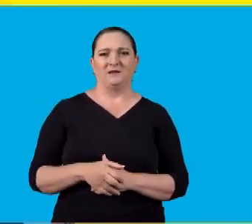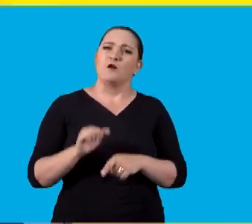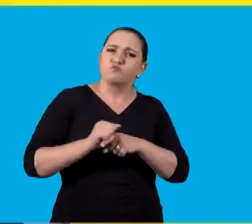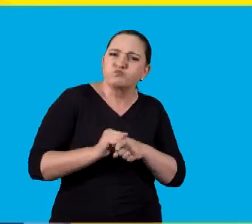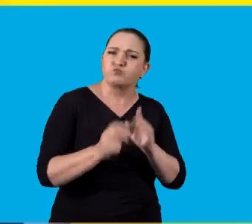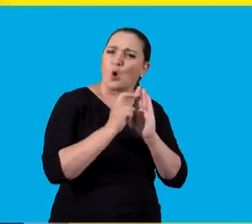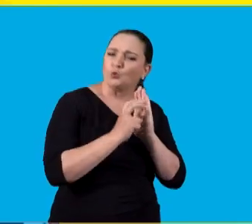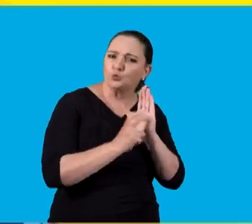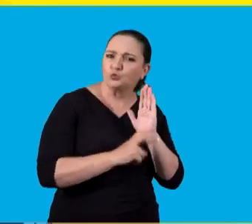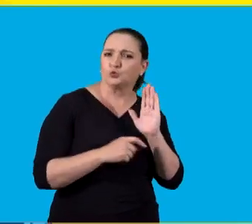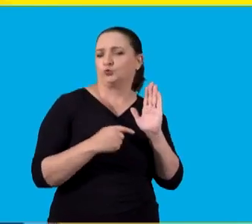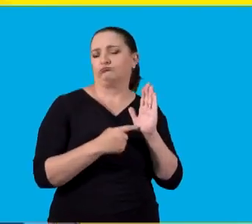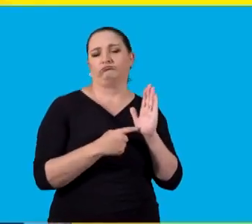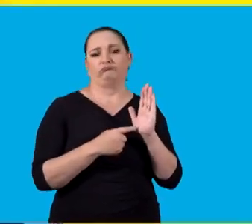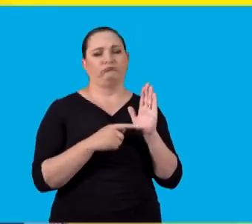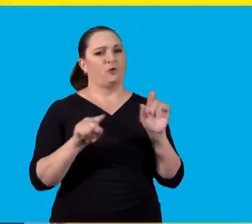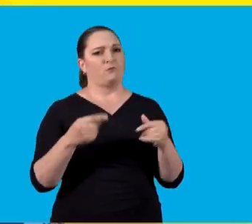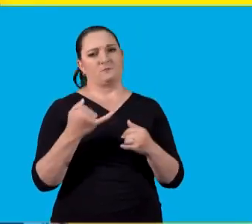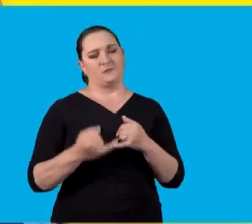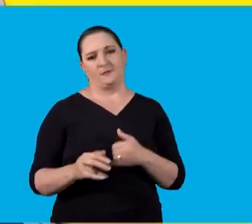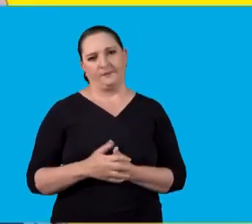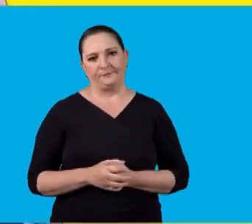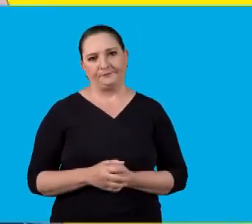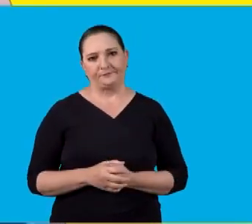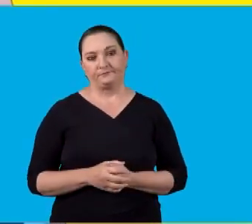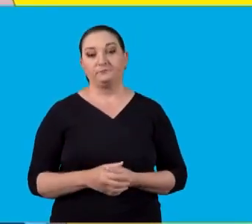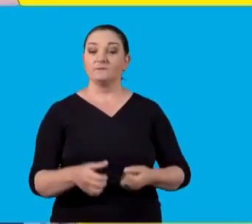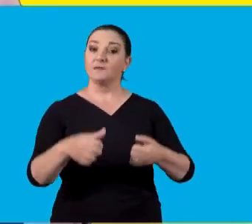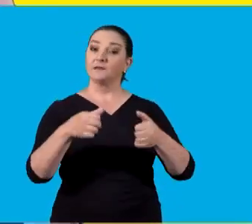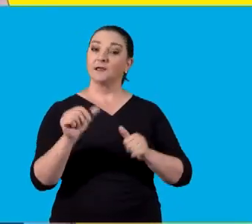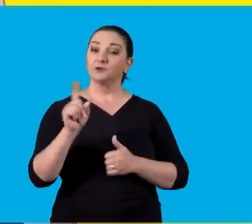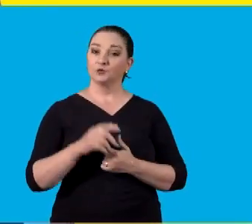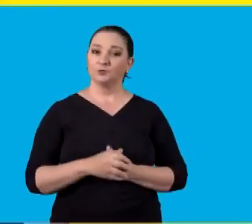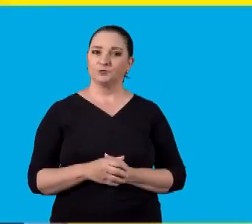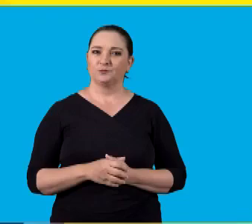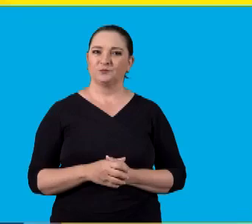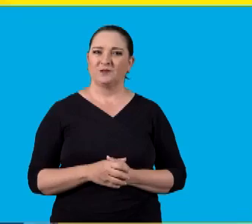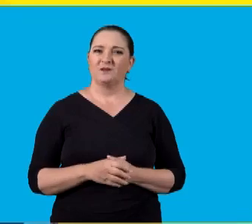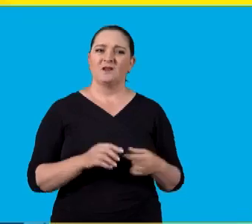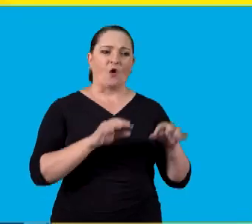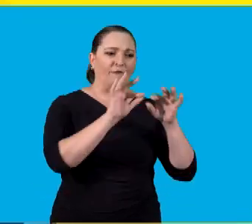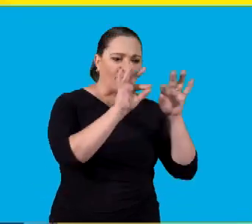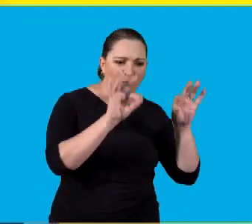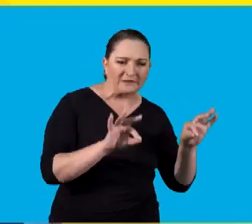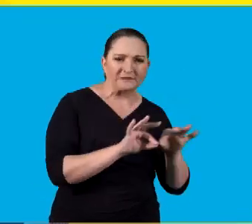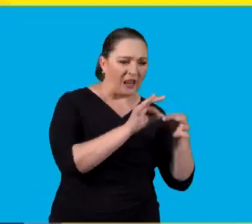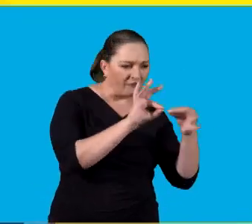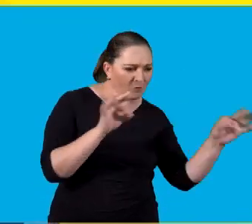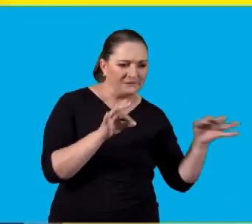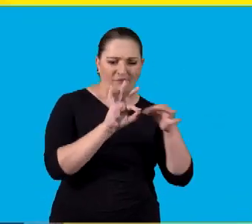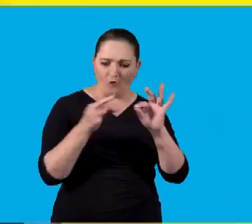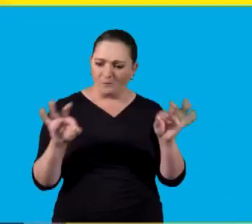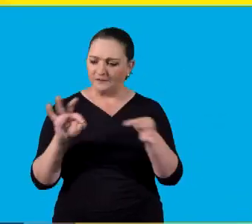on these principles so that you do not make this mistake. The next aspect has to be on format. You have to know your